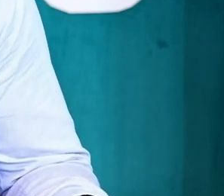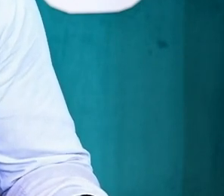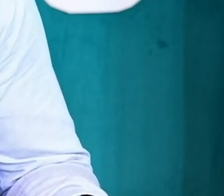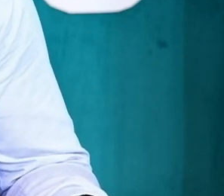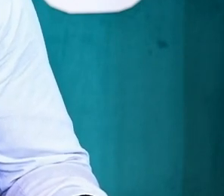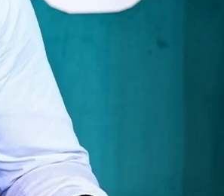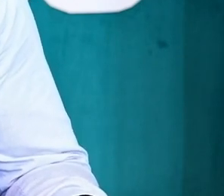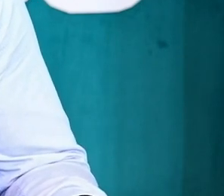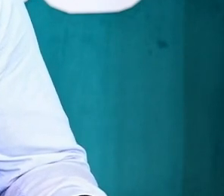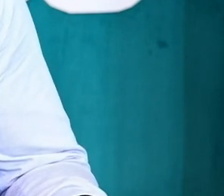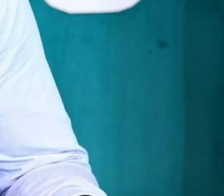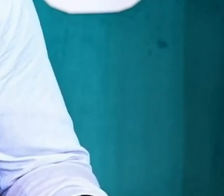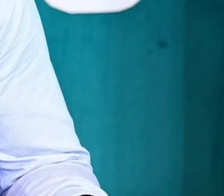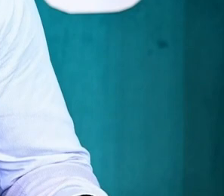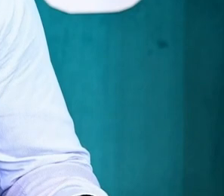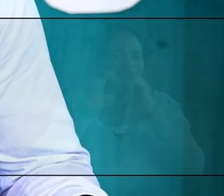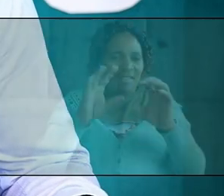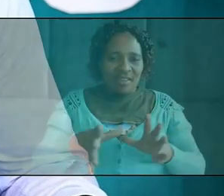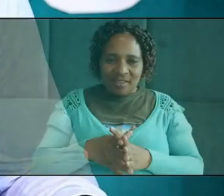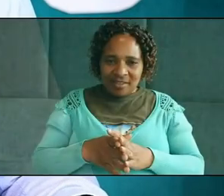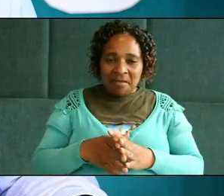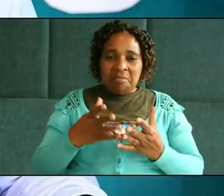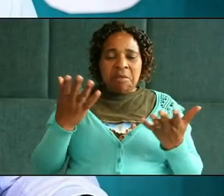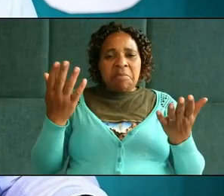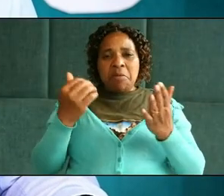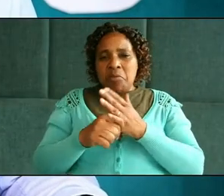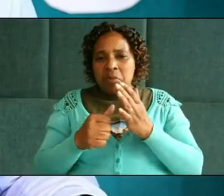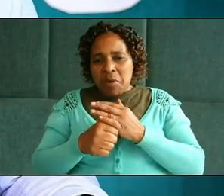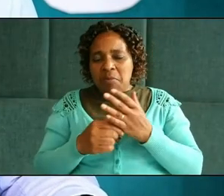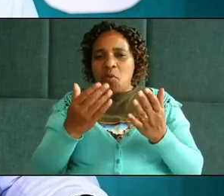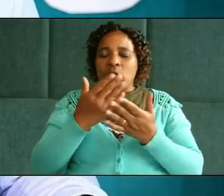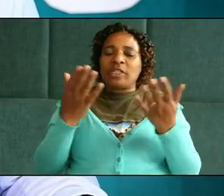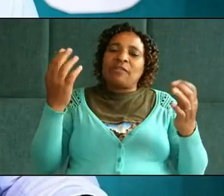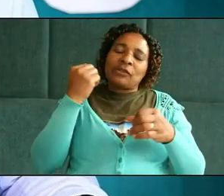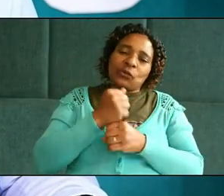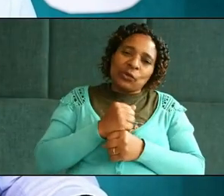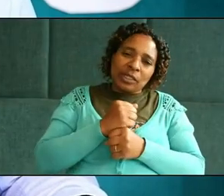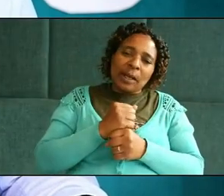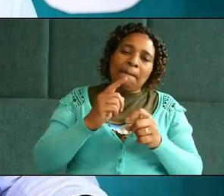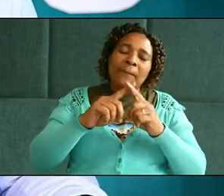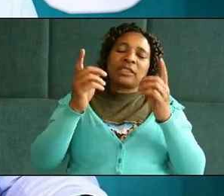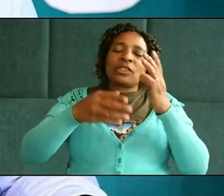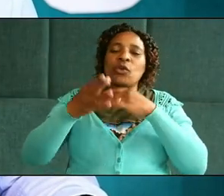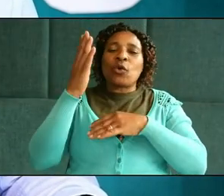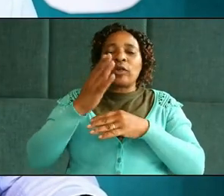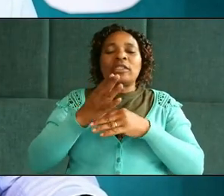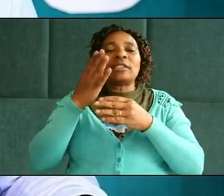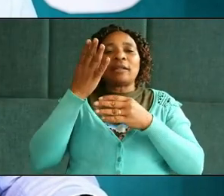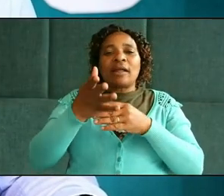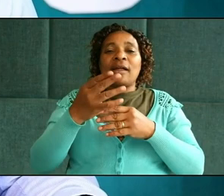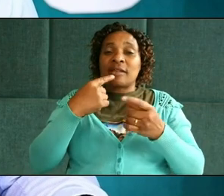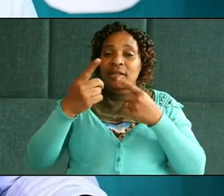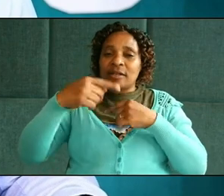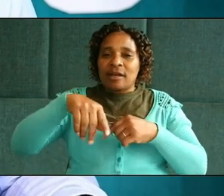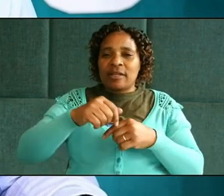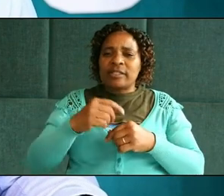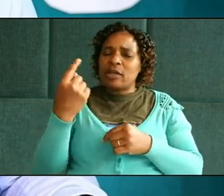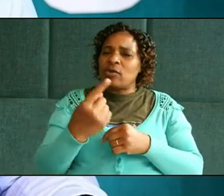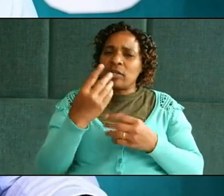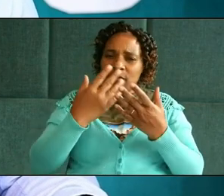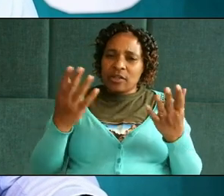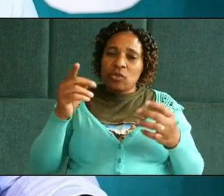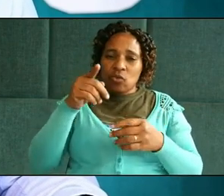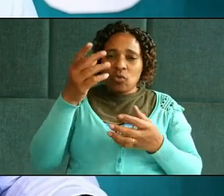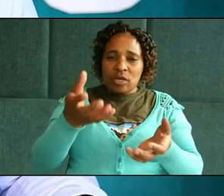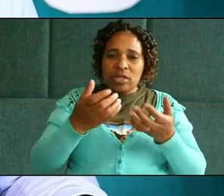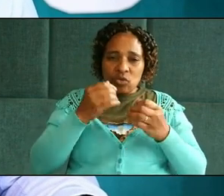like things are not working, or maybe there's trouble in whatever you're doing, but God is there telling us, like, the only thing that you need to